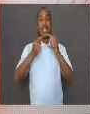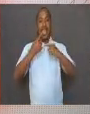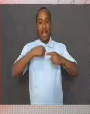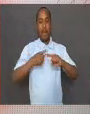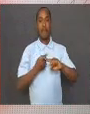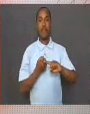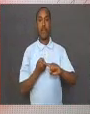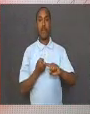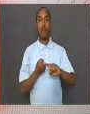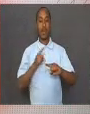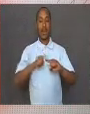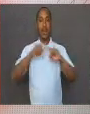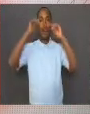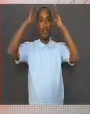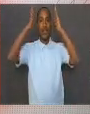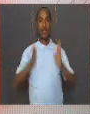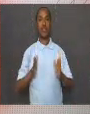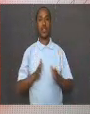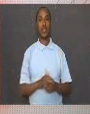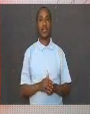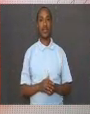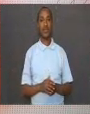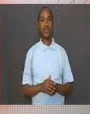came from Greek philosophy.